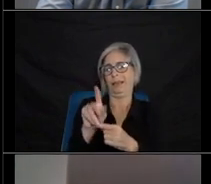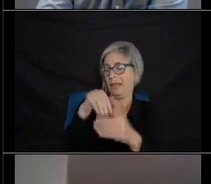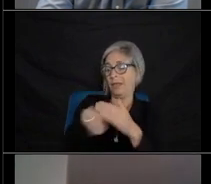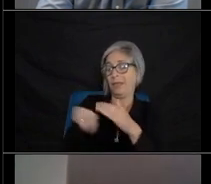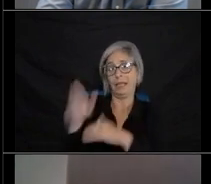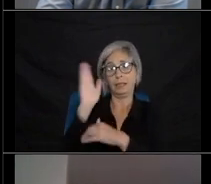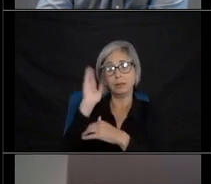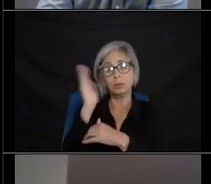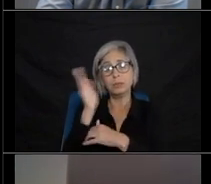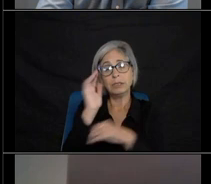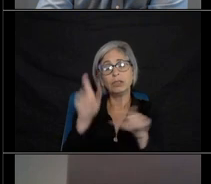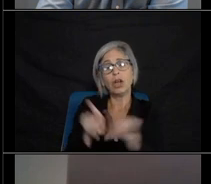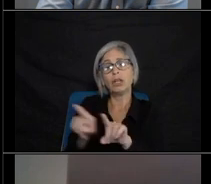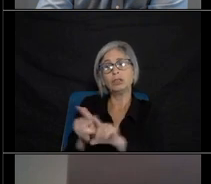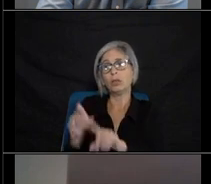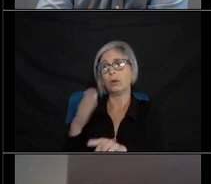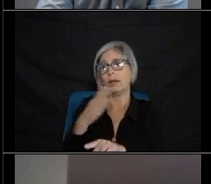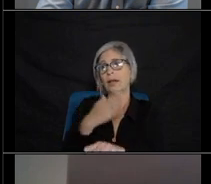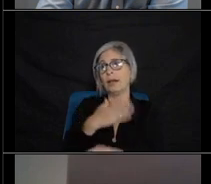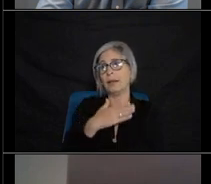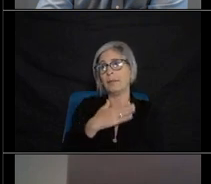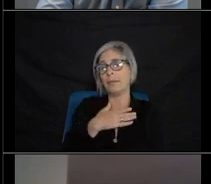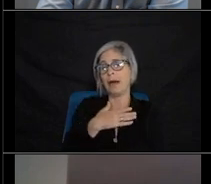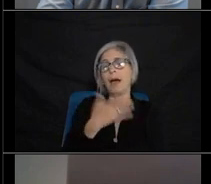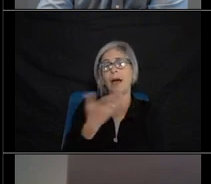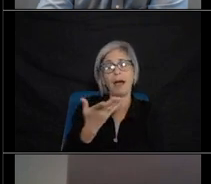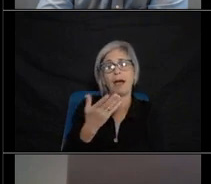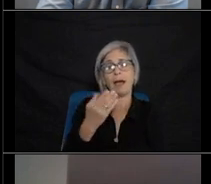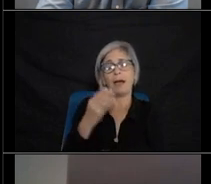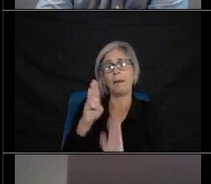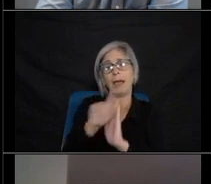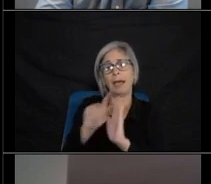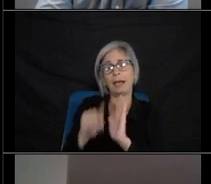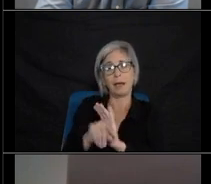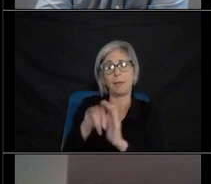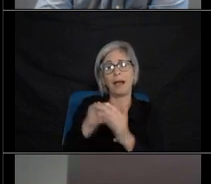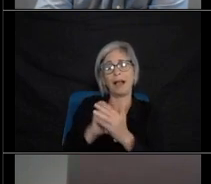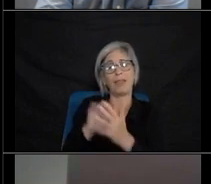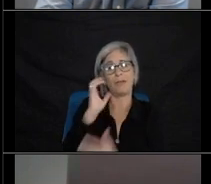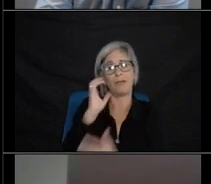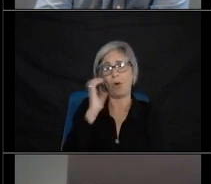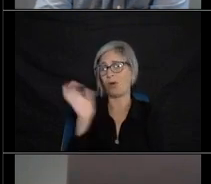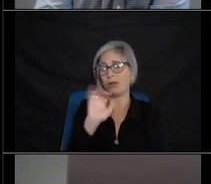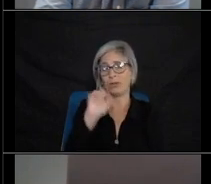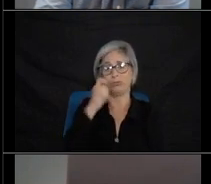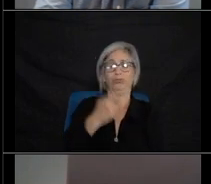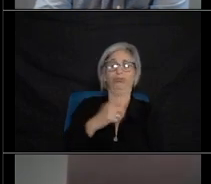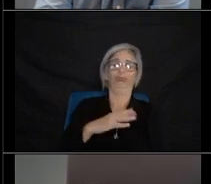was actually in my as a part of the backup for the for the agenda item as well.